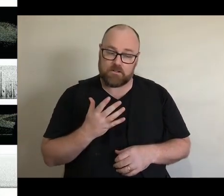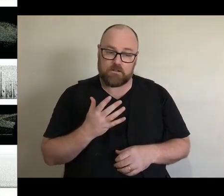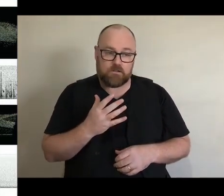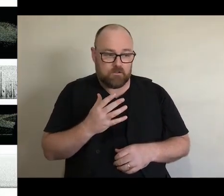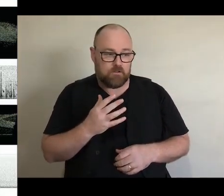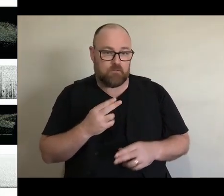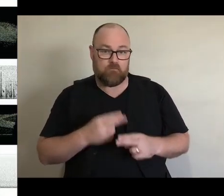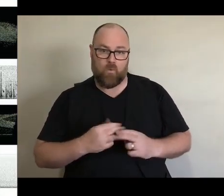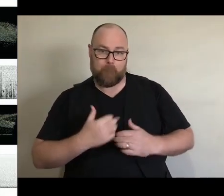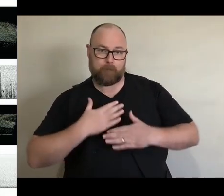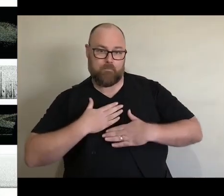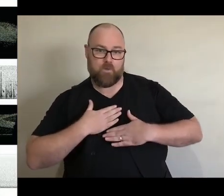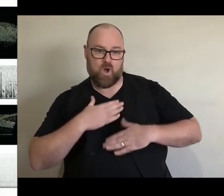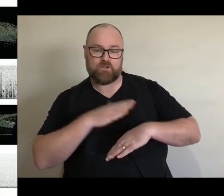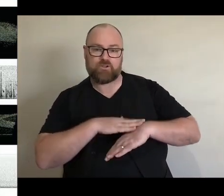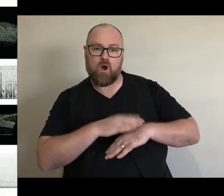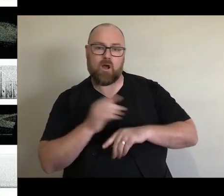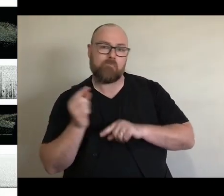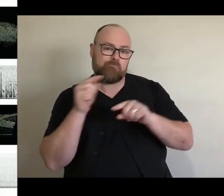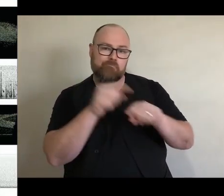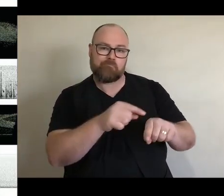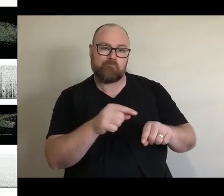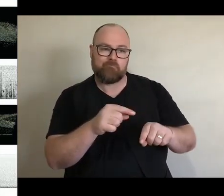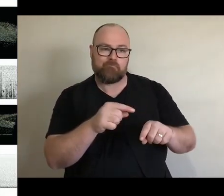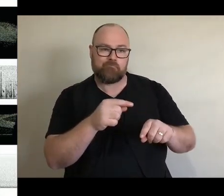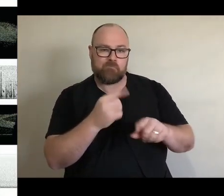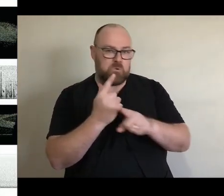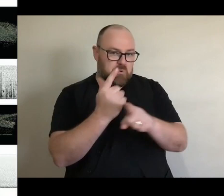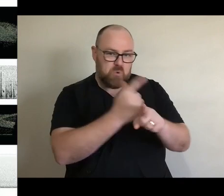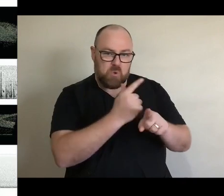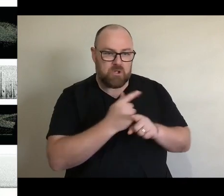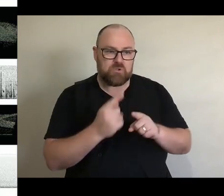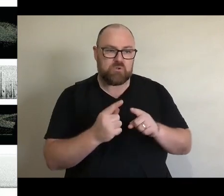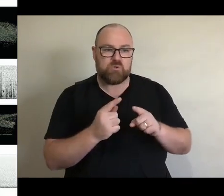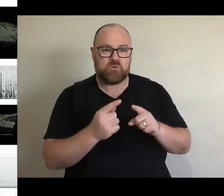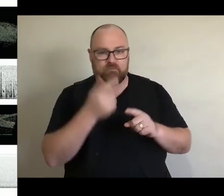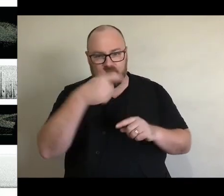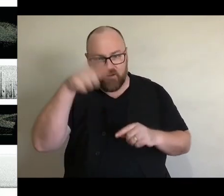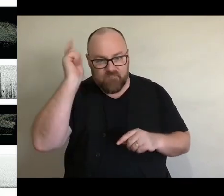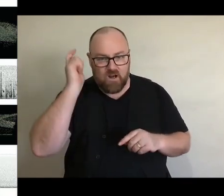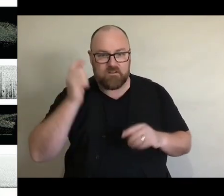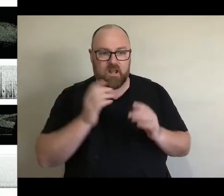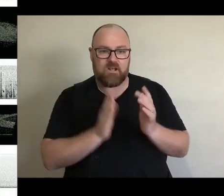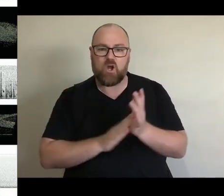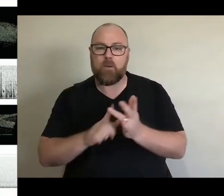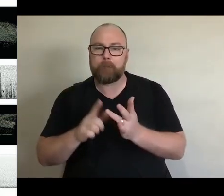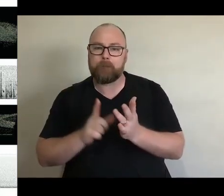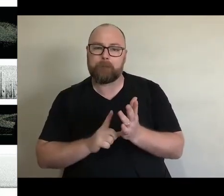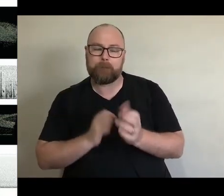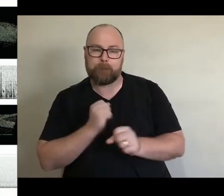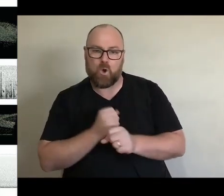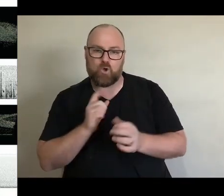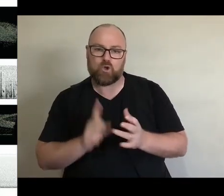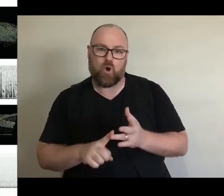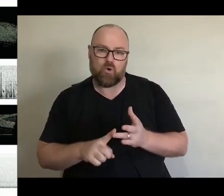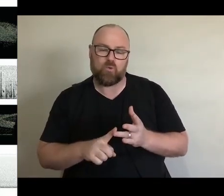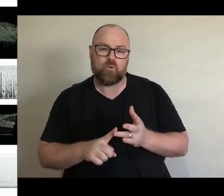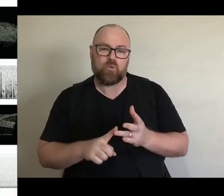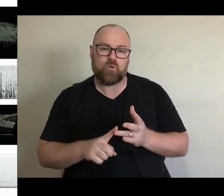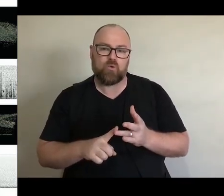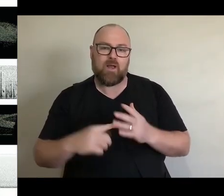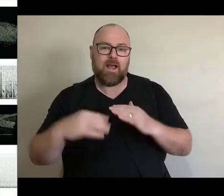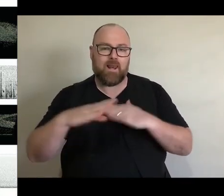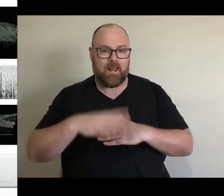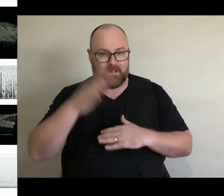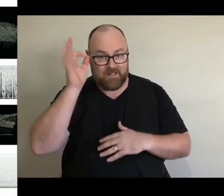there talking to Mogo Land Council and other fire practitioners is that the thing that needs to happen after a fire like this is you need to cut down trees, right? You